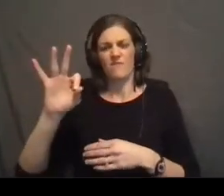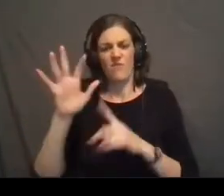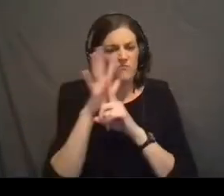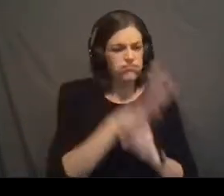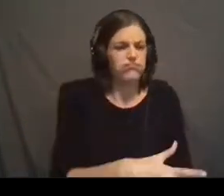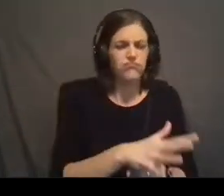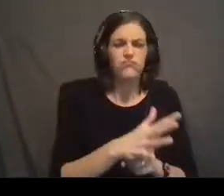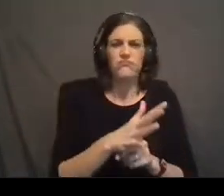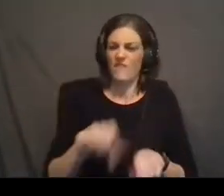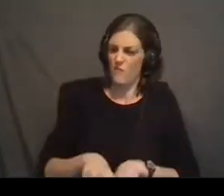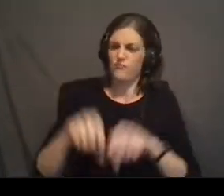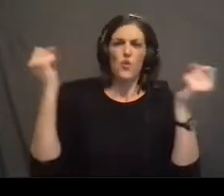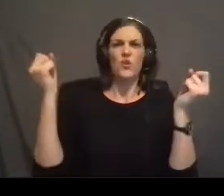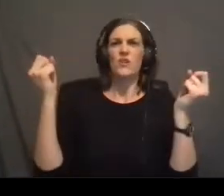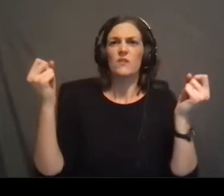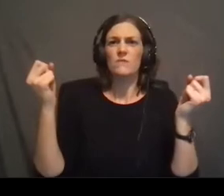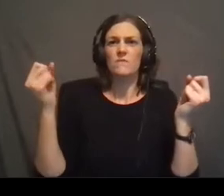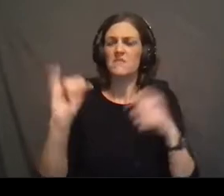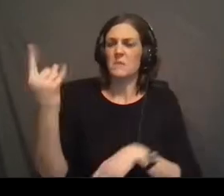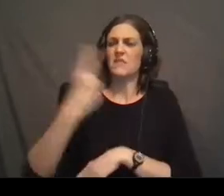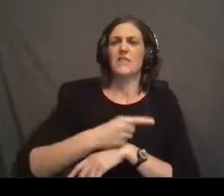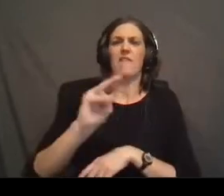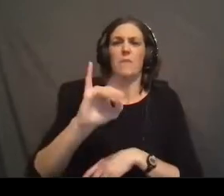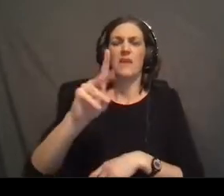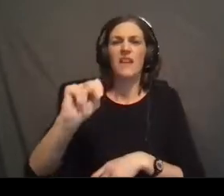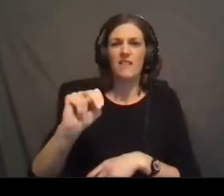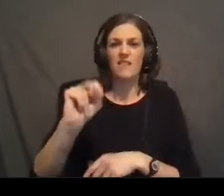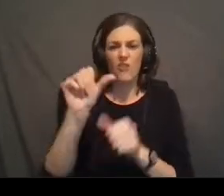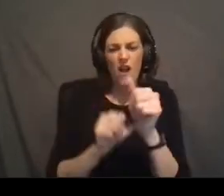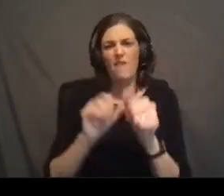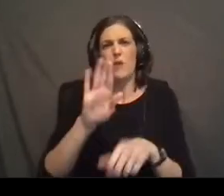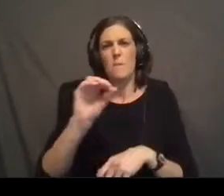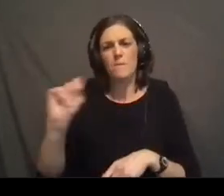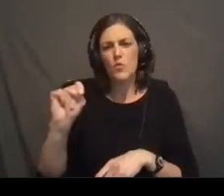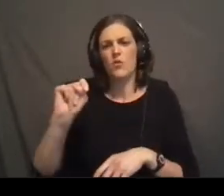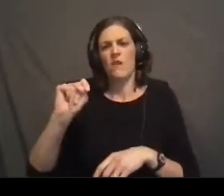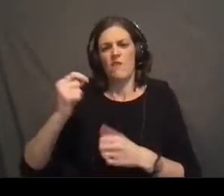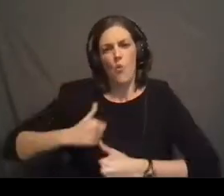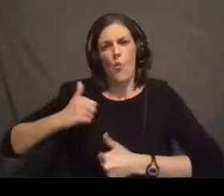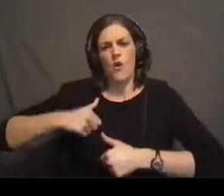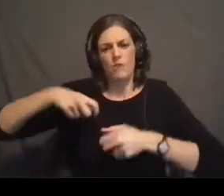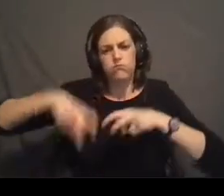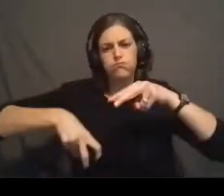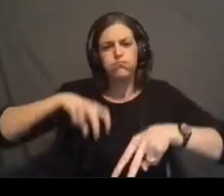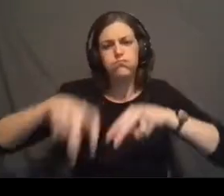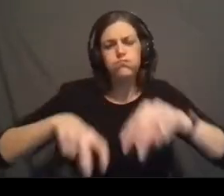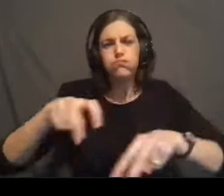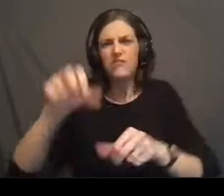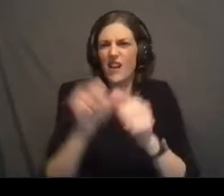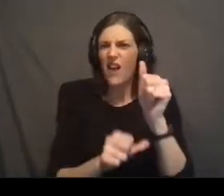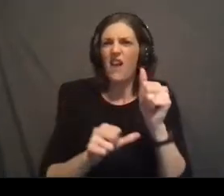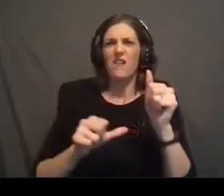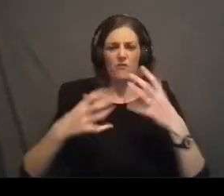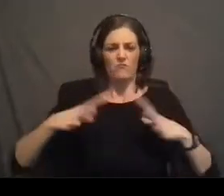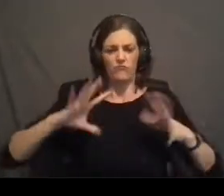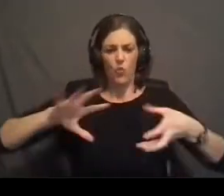have broken as on the day of Midian. For every boot of the tramping warrior in battle tumult and every garment rolled in blood